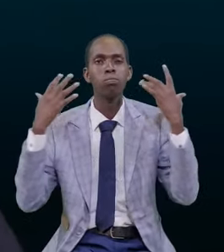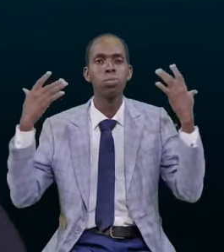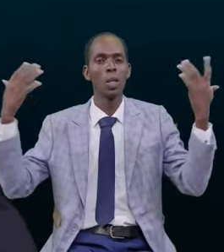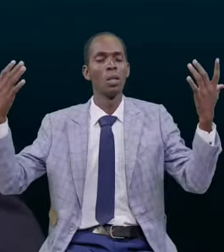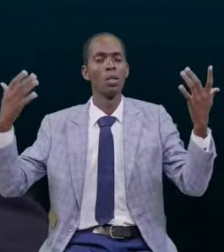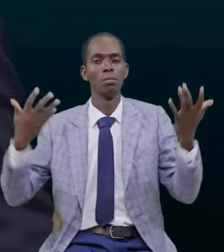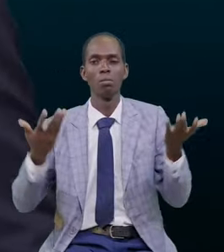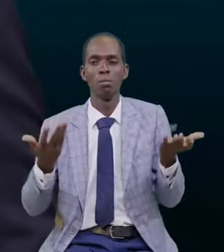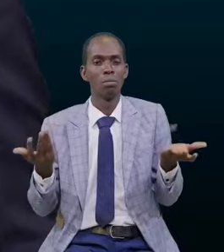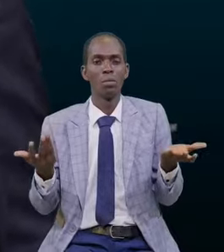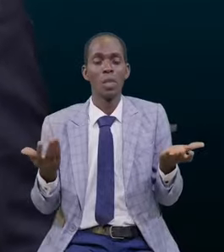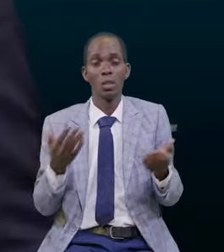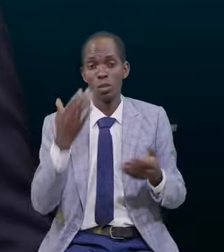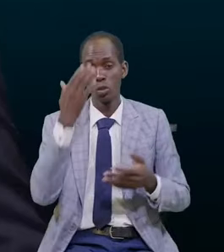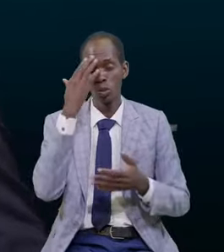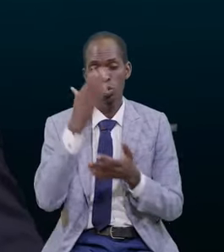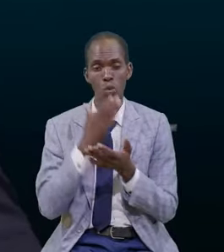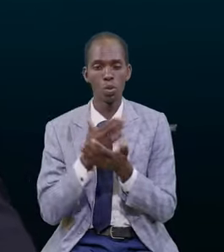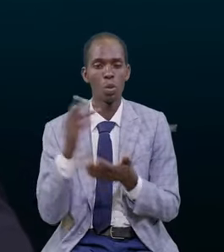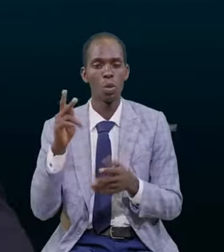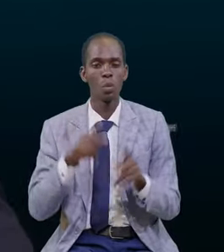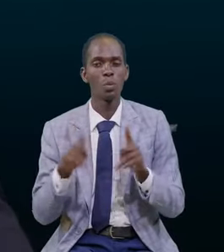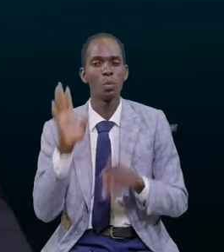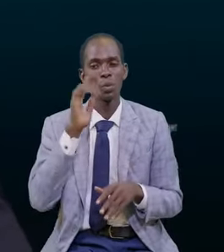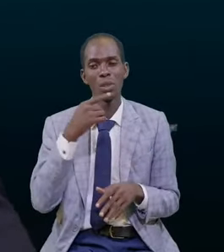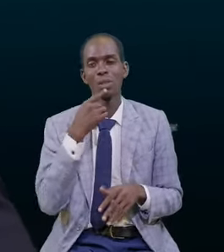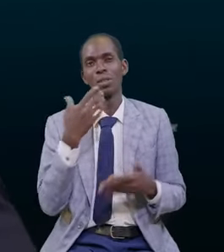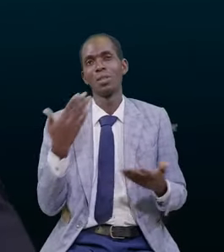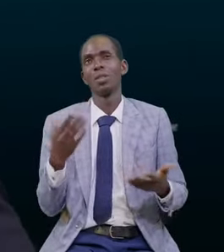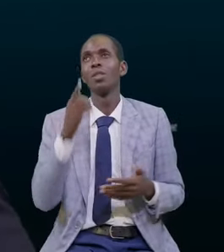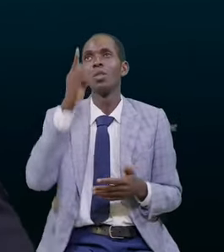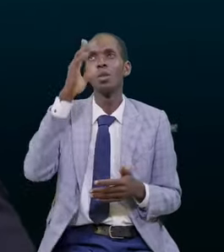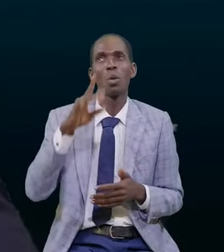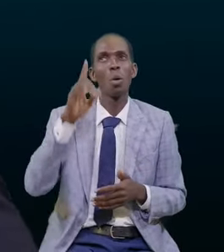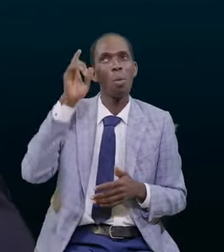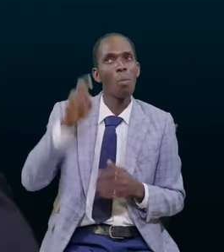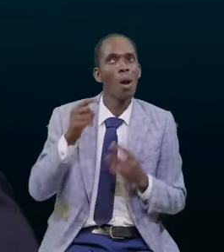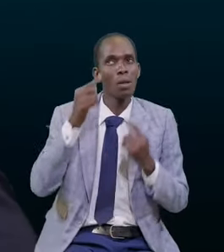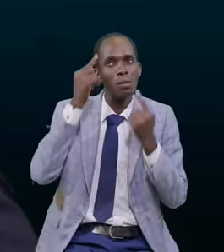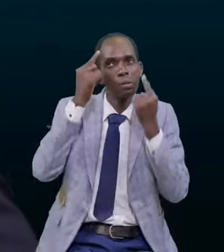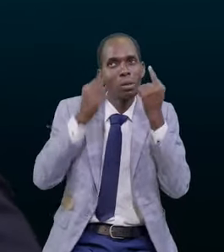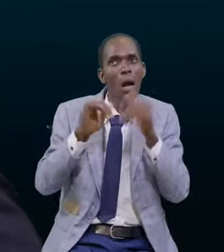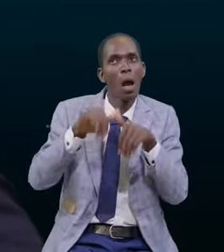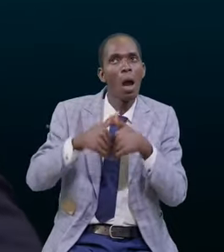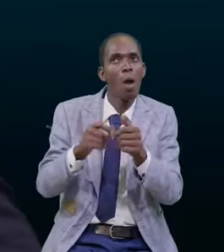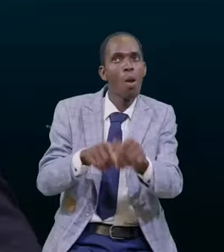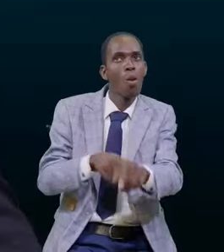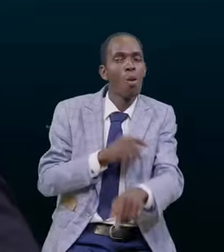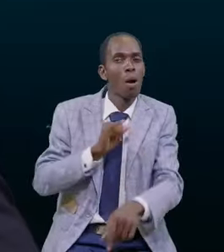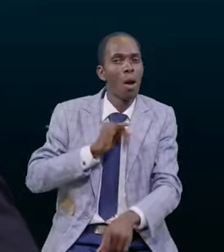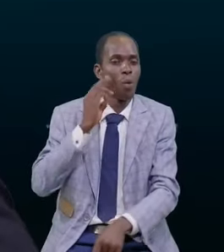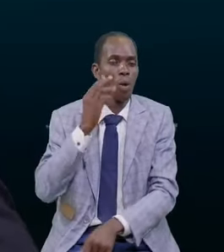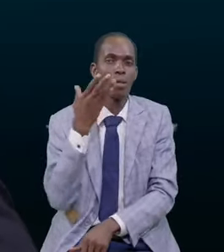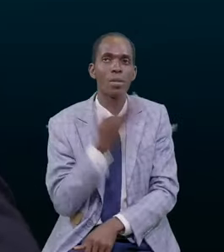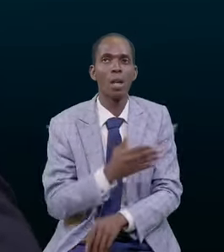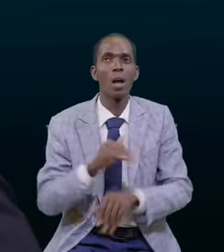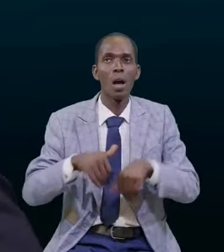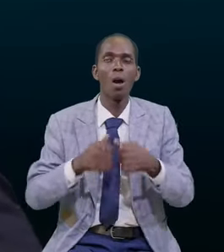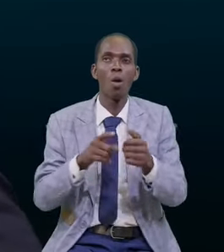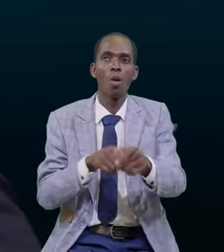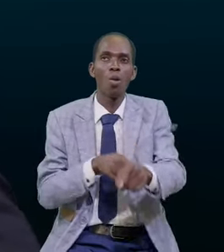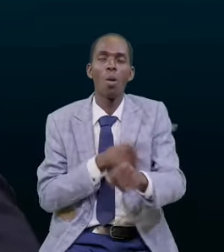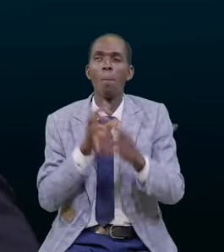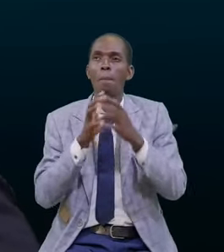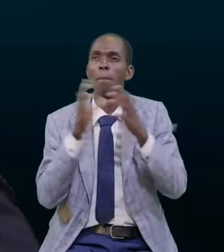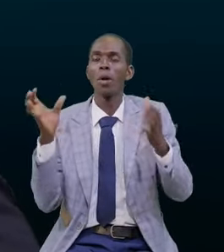and you know some people will say but God will have to consider how long I was there and how much labor I bestowed even though now